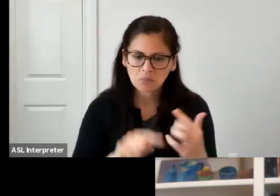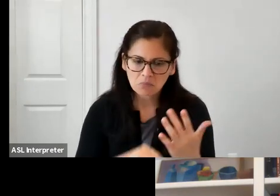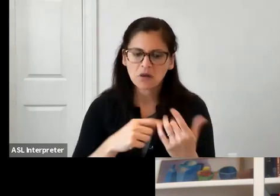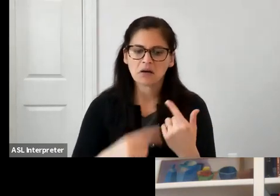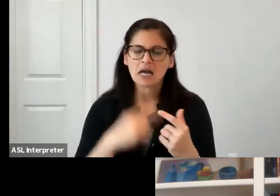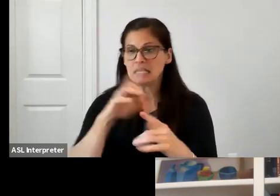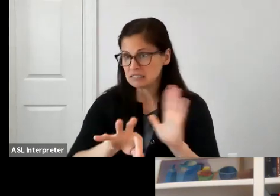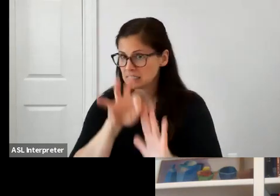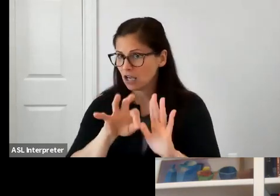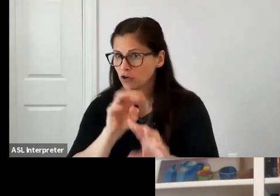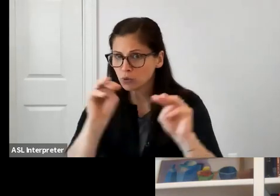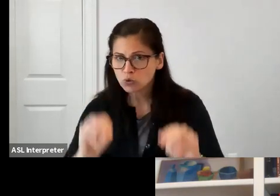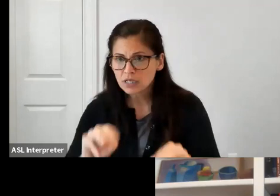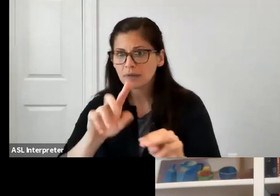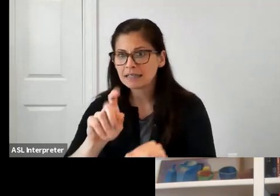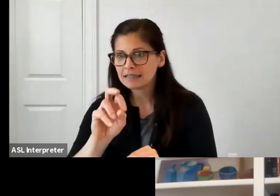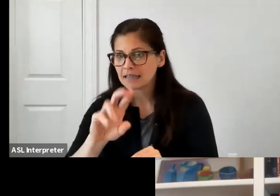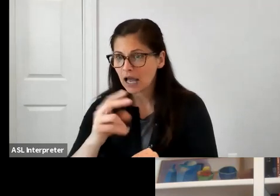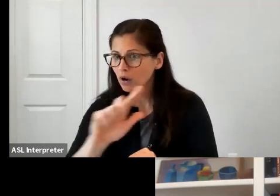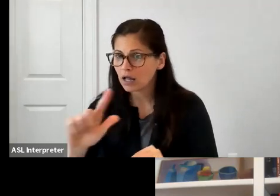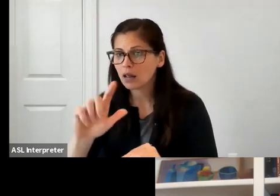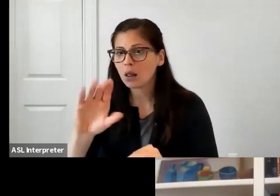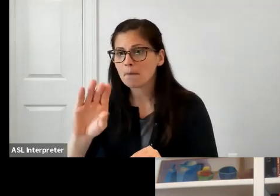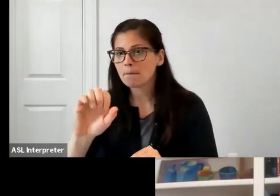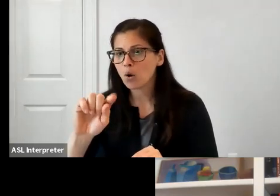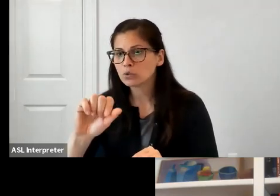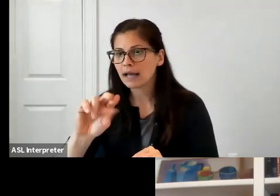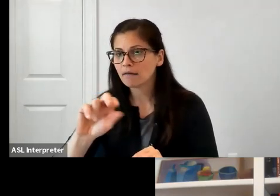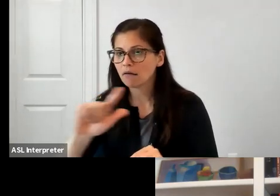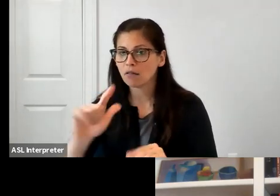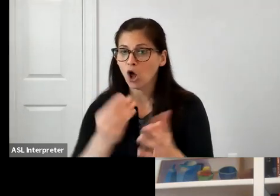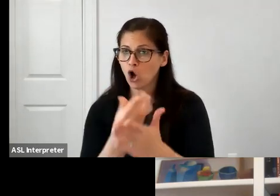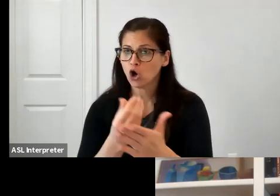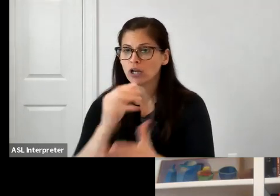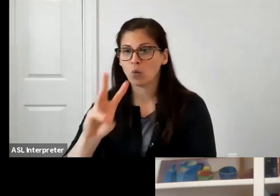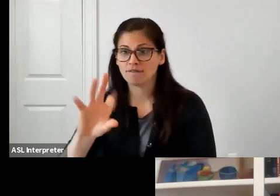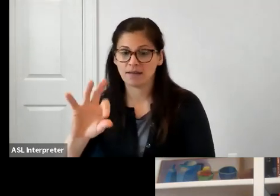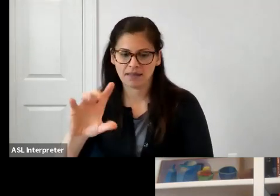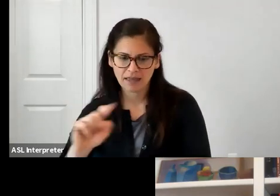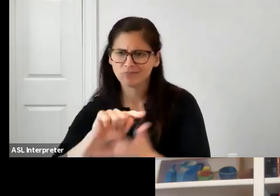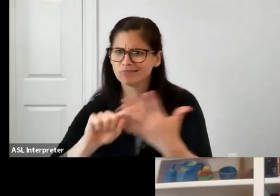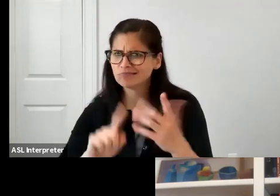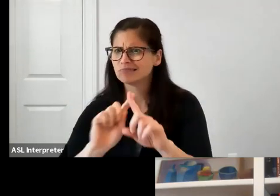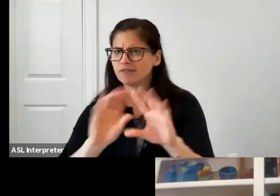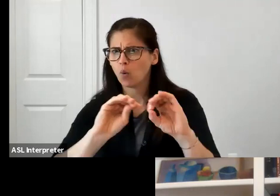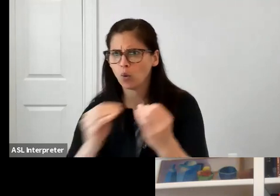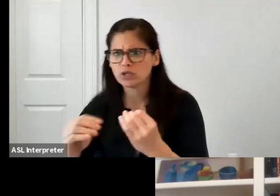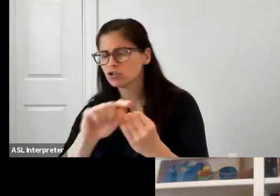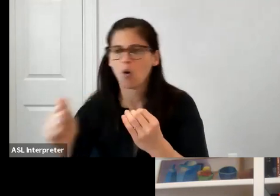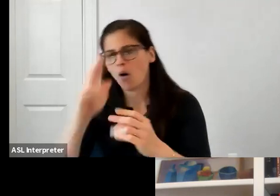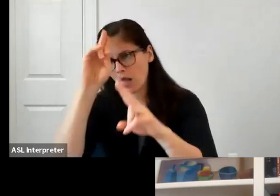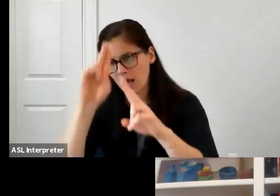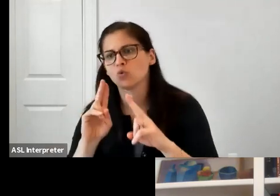Discovery Museum, Tower Hill Botanical Garden, and Wheelock Family Theater. These are all